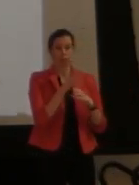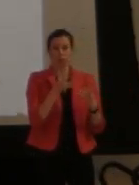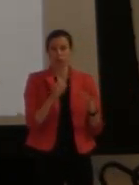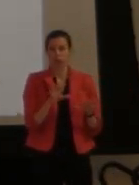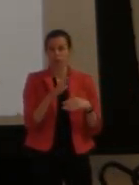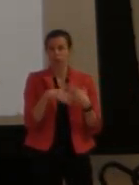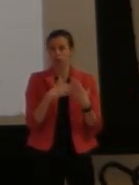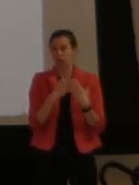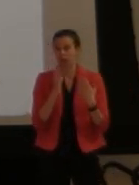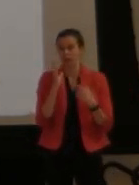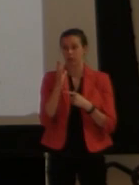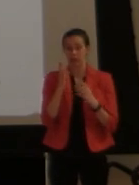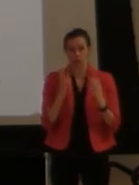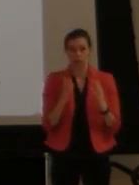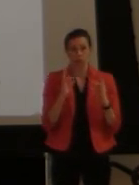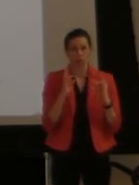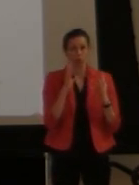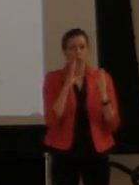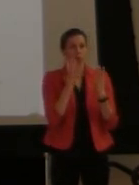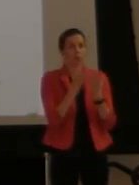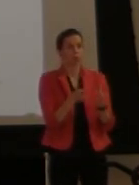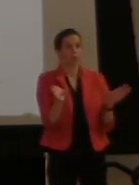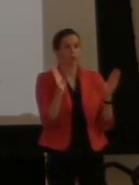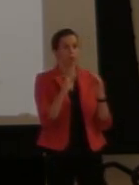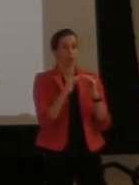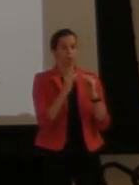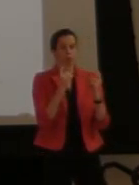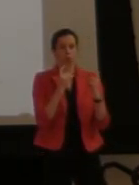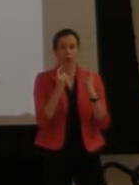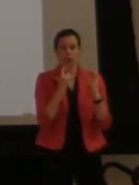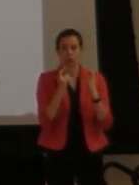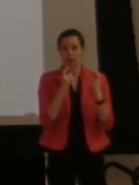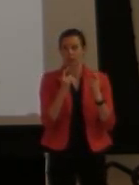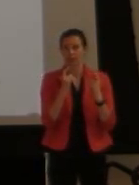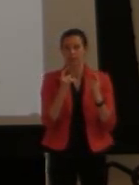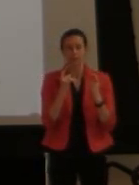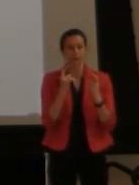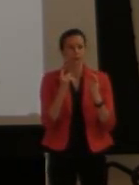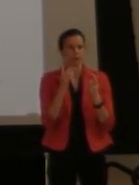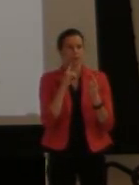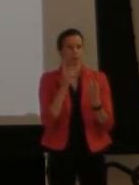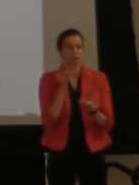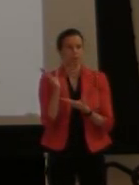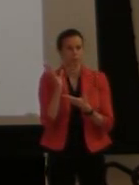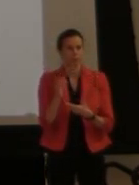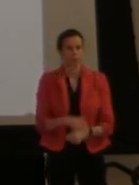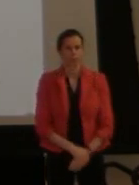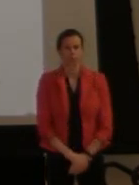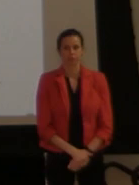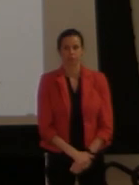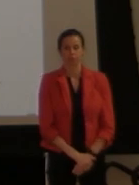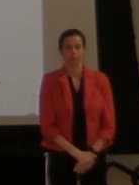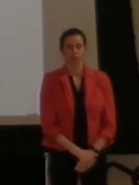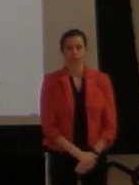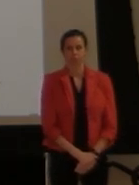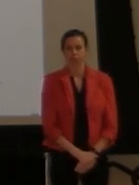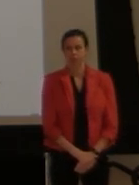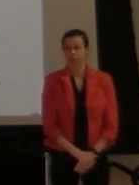have presented, then we'll open it up for more questions from the general audience to any of the speakers that are present here.